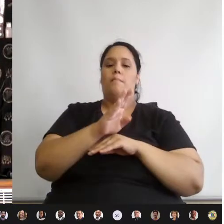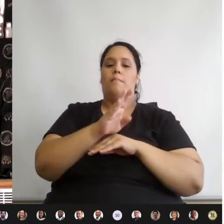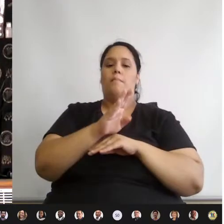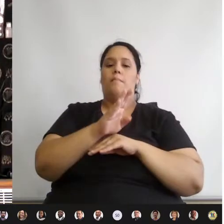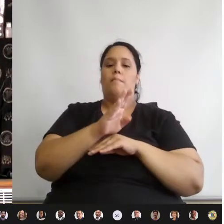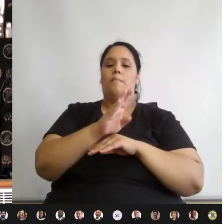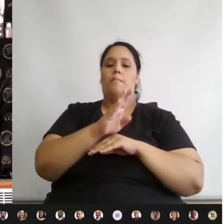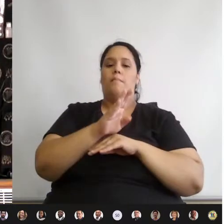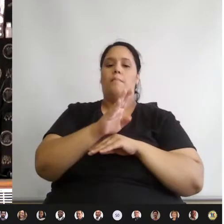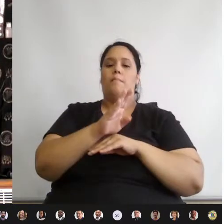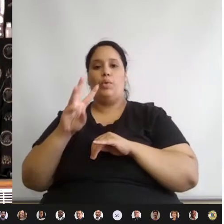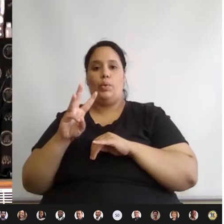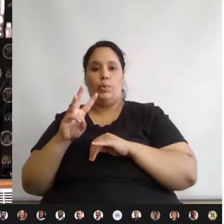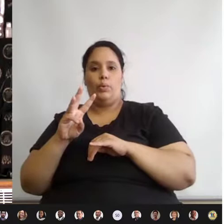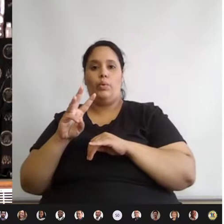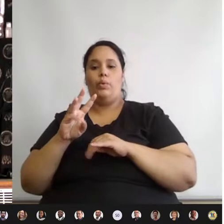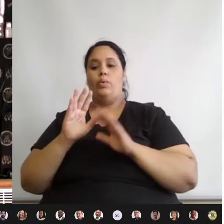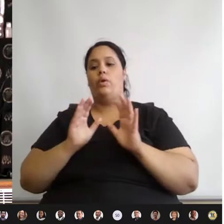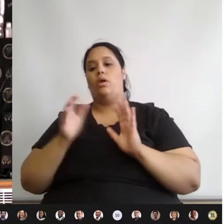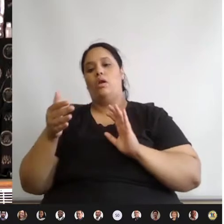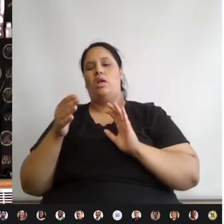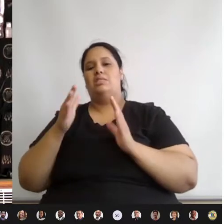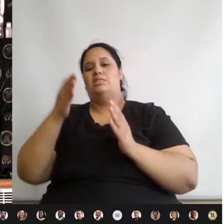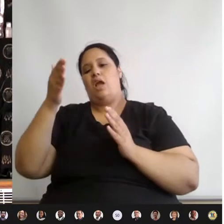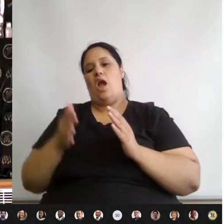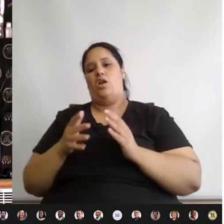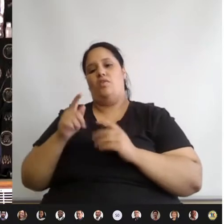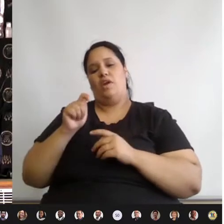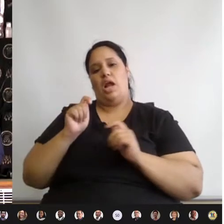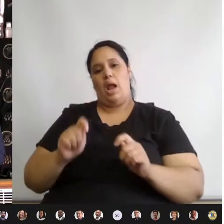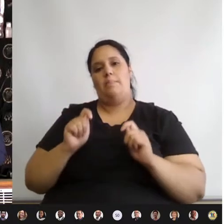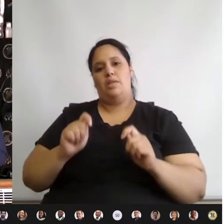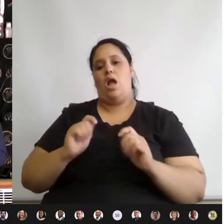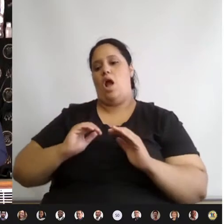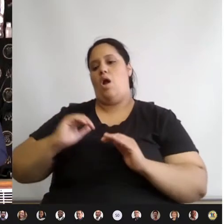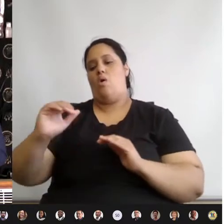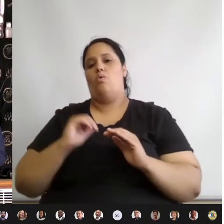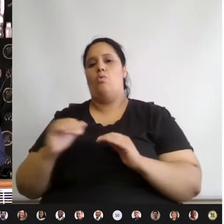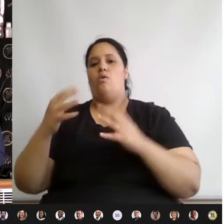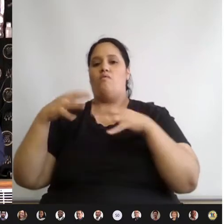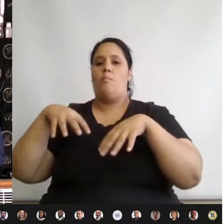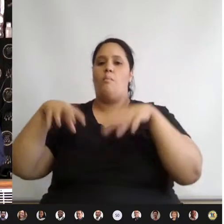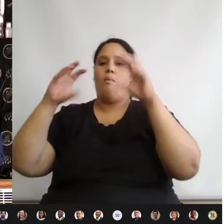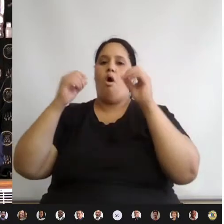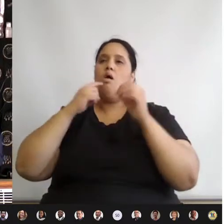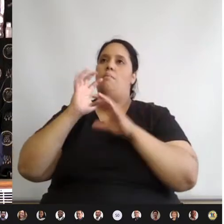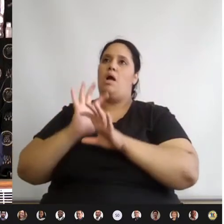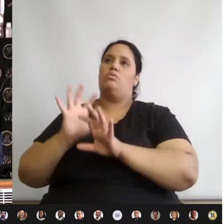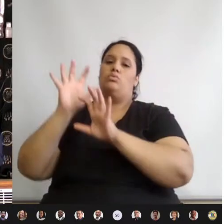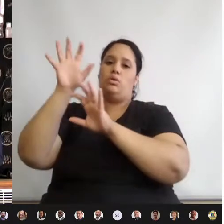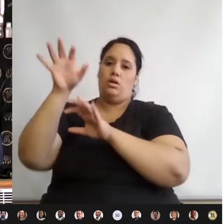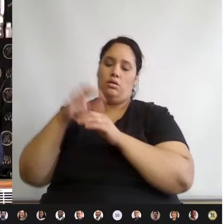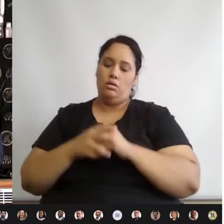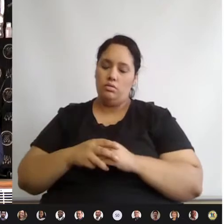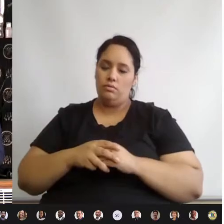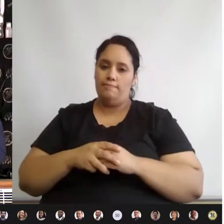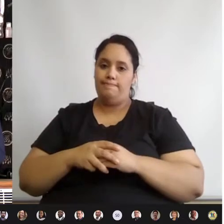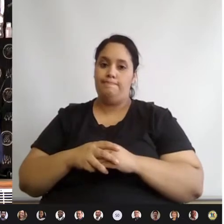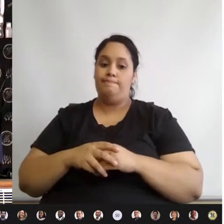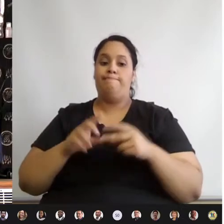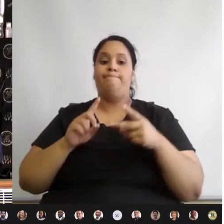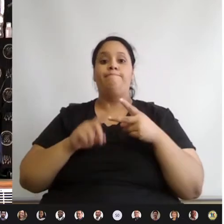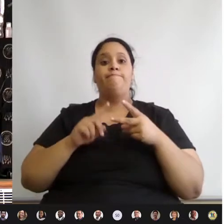just on the Cape Town side of the Paarl Mountain. Mr. Kluti was given